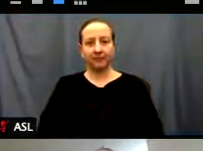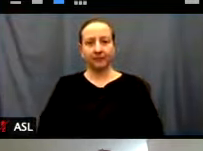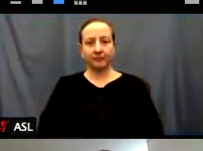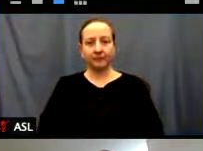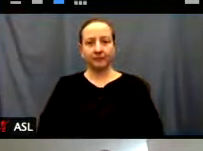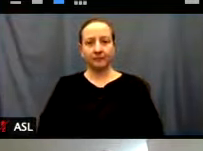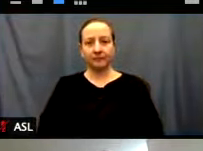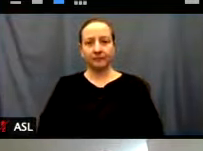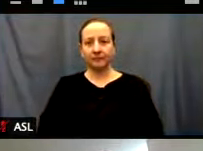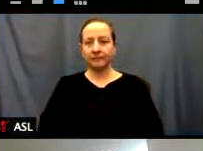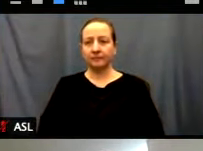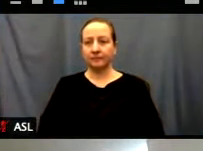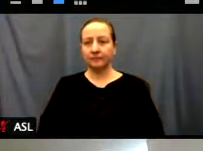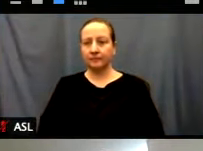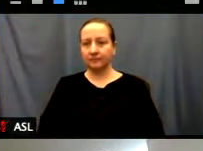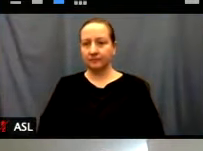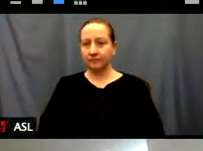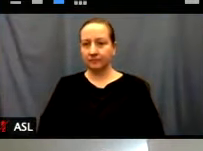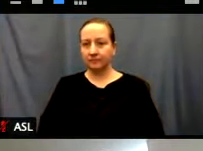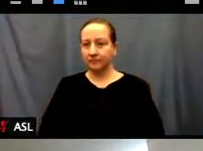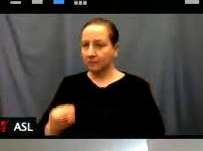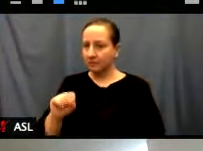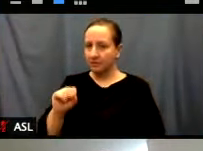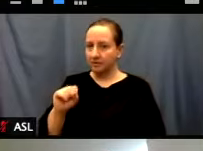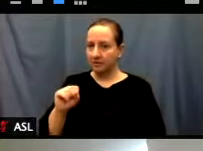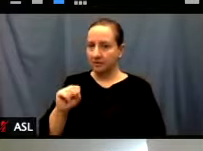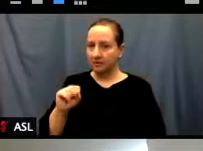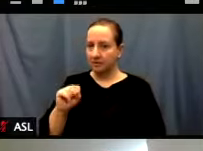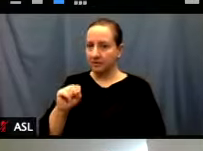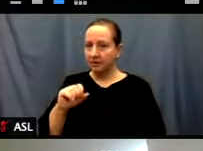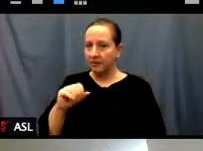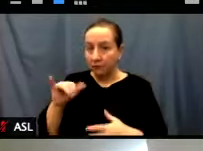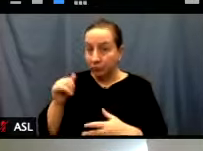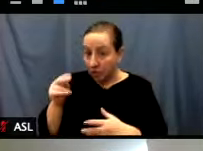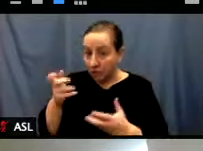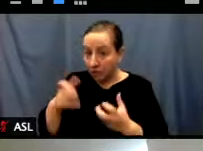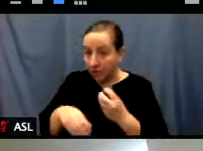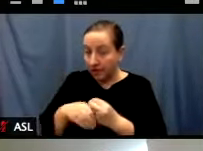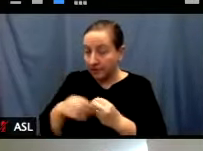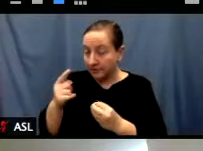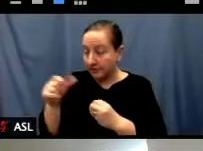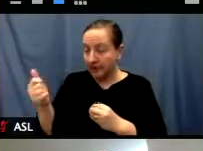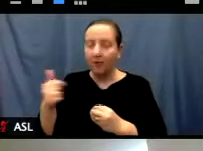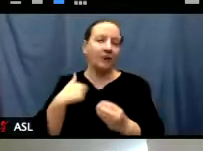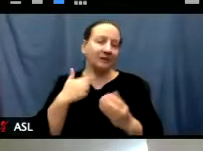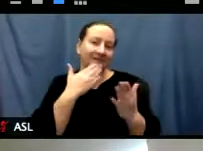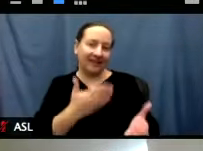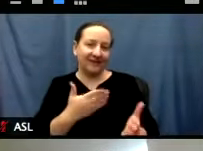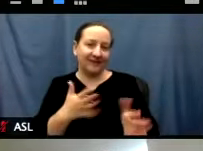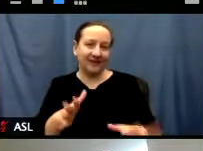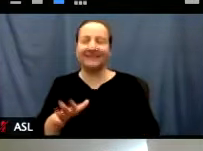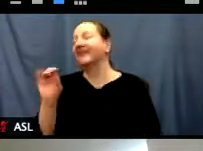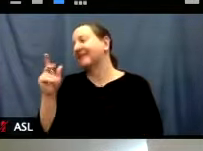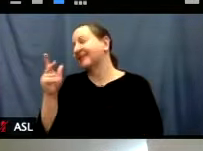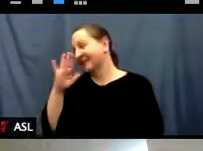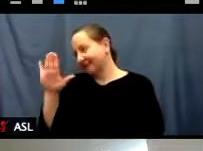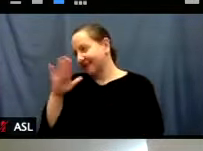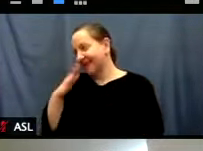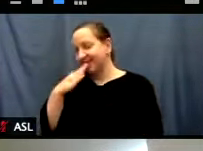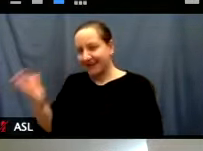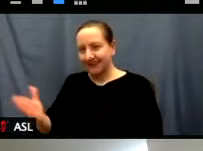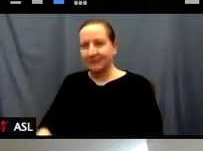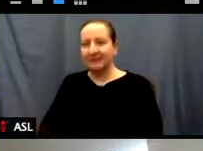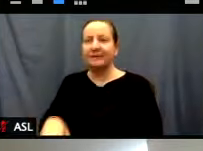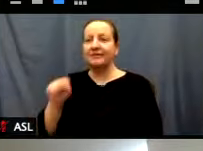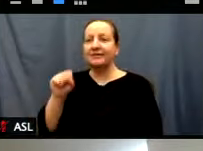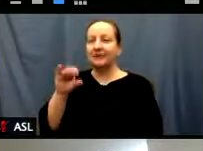Oh, Scott. John, did you have one more thing to add? Sorry. I just said thank you. Oh, okay, great. Thank you.